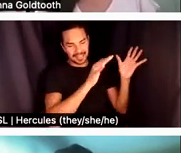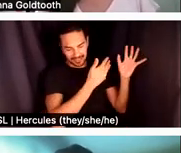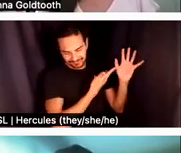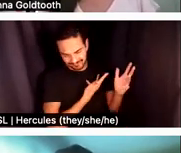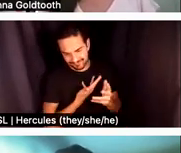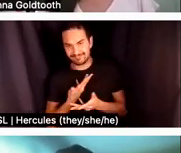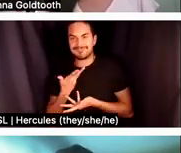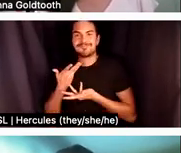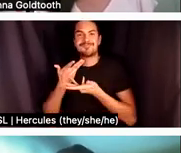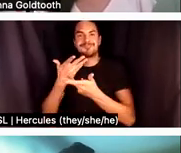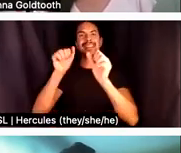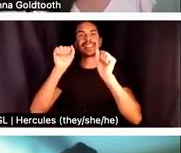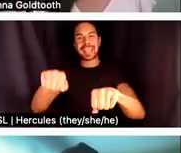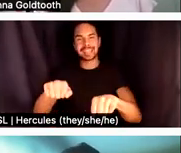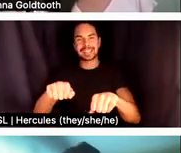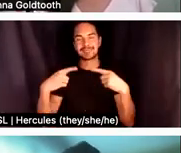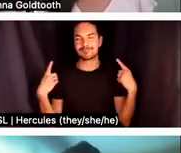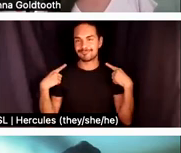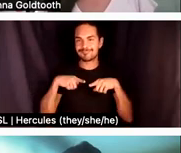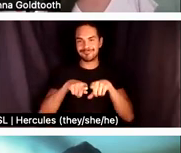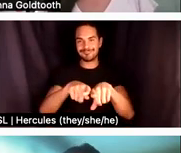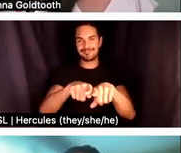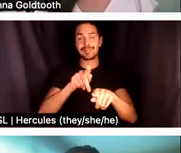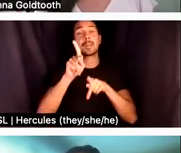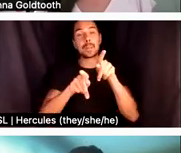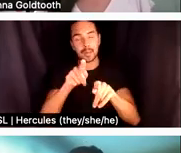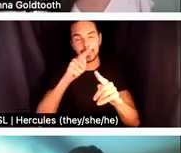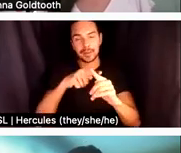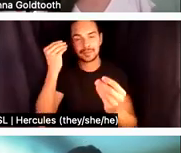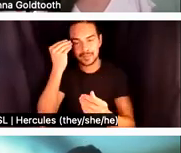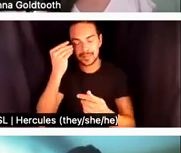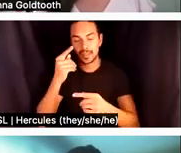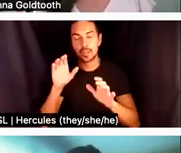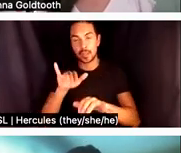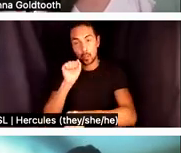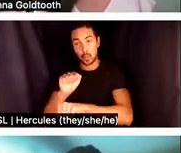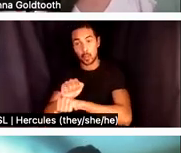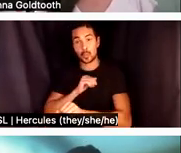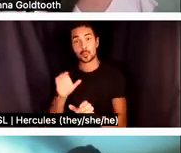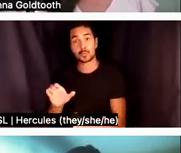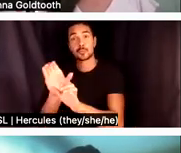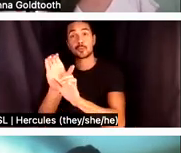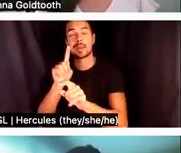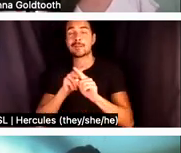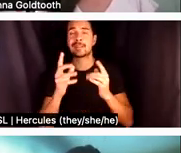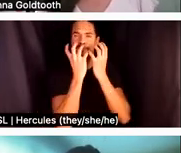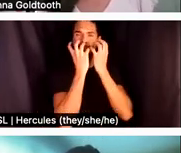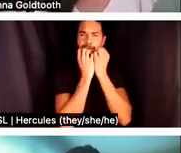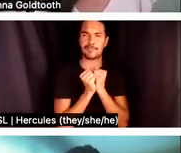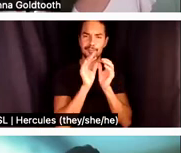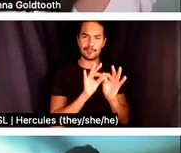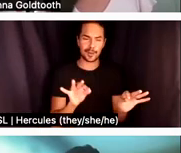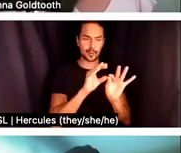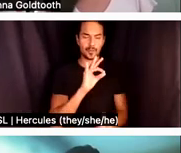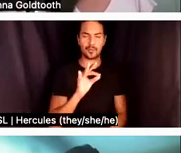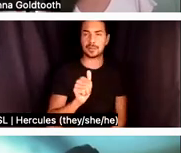to consider the work, but also to consider the value of the self and